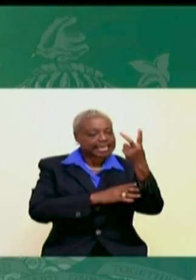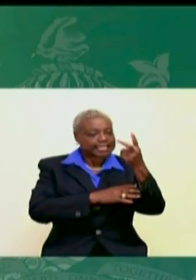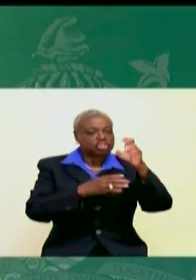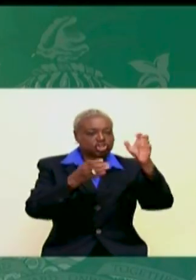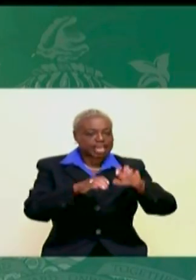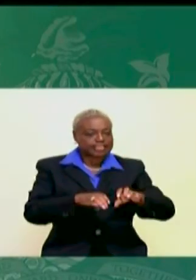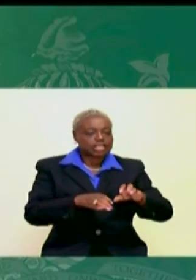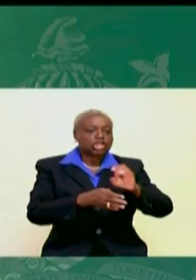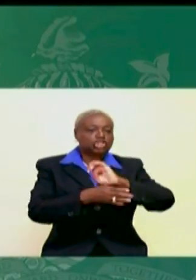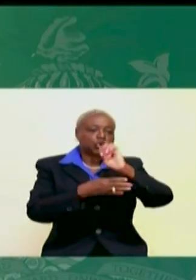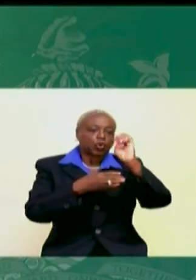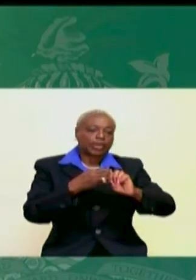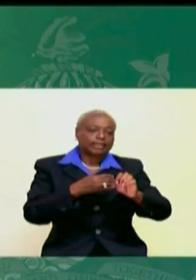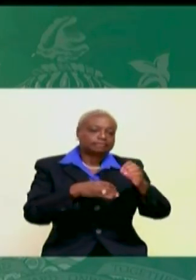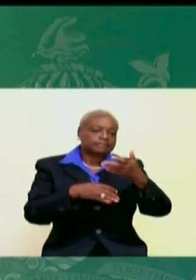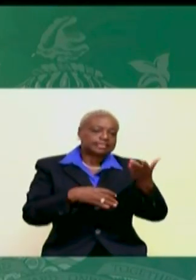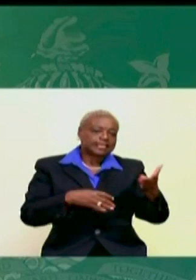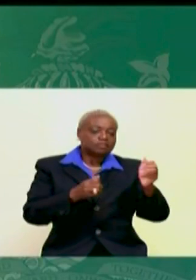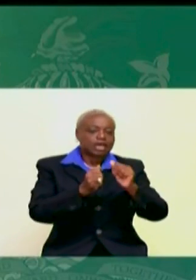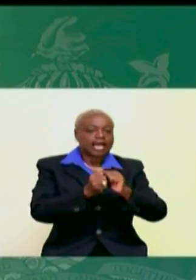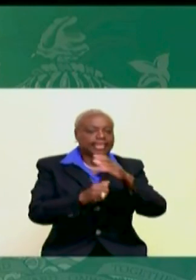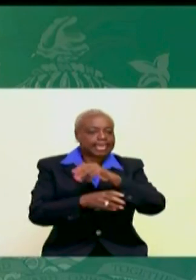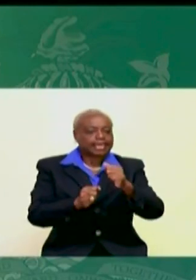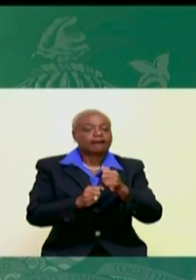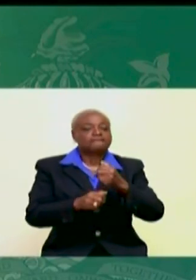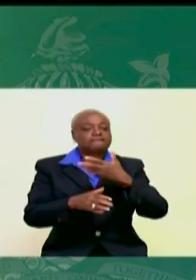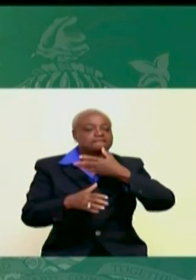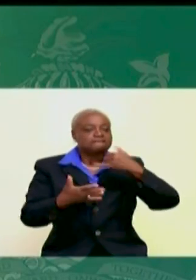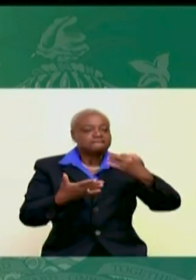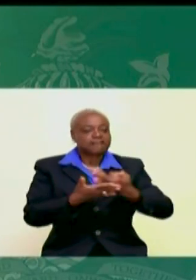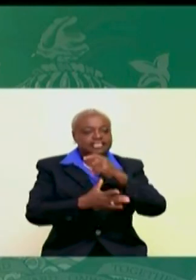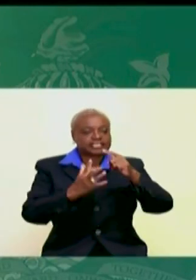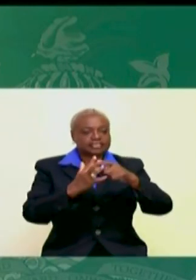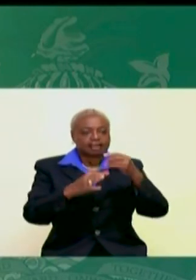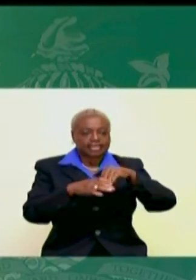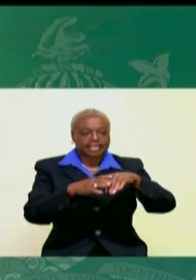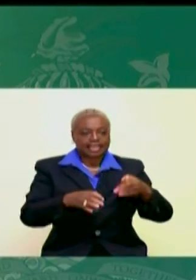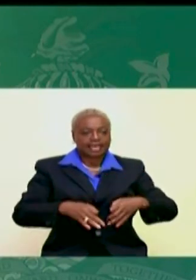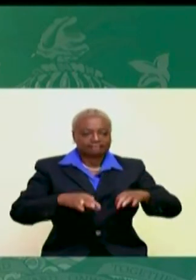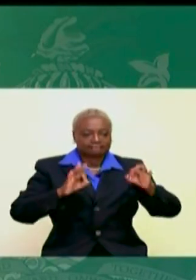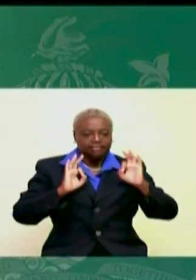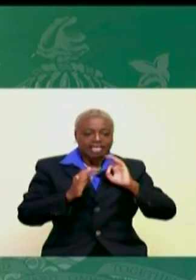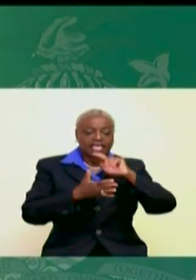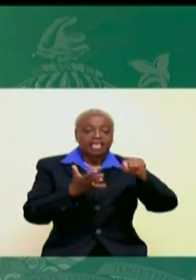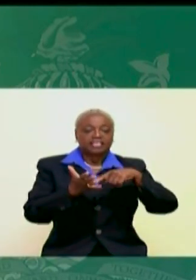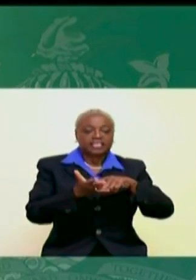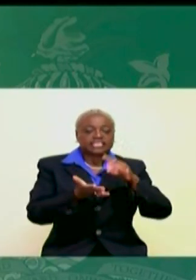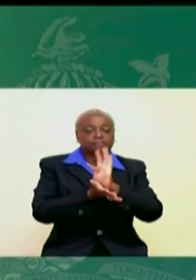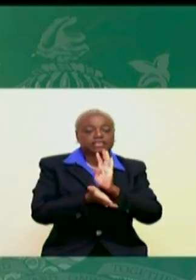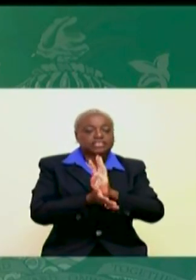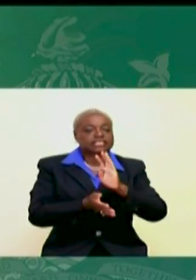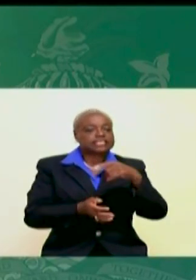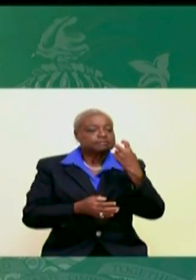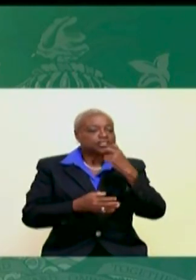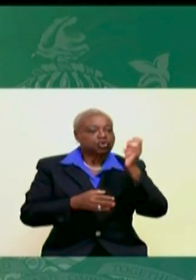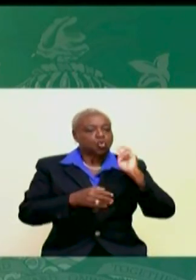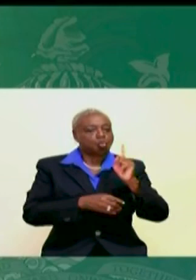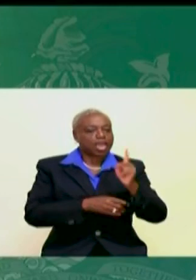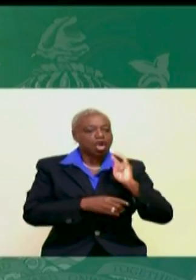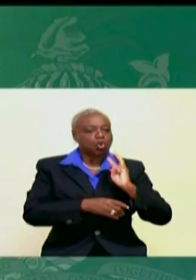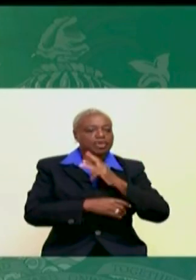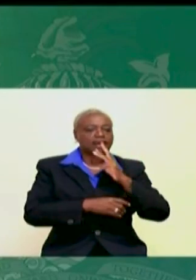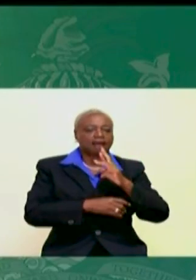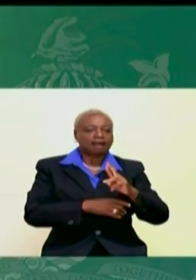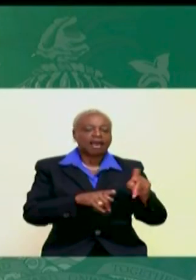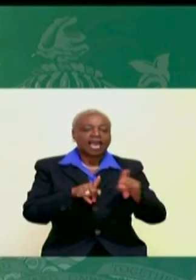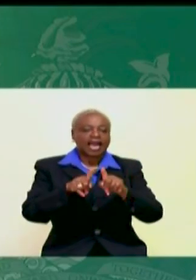equip themselves and get a refreshed start at life. This budget speaks to where we are as a people, what